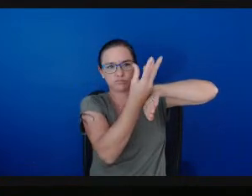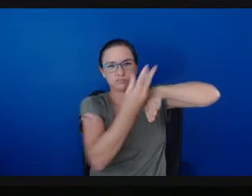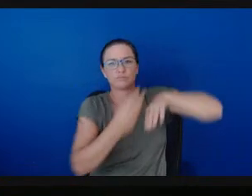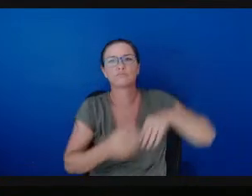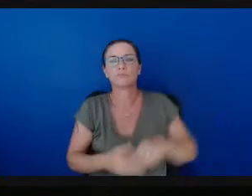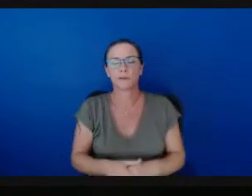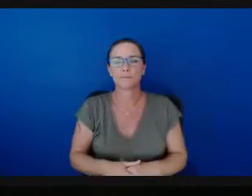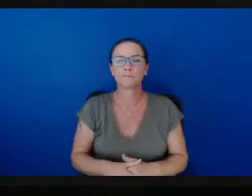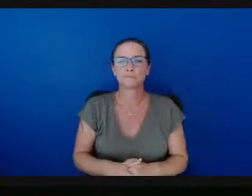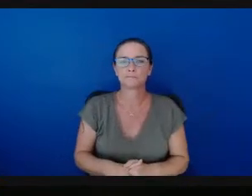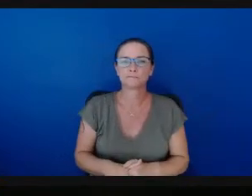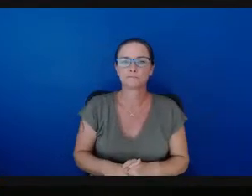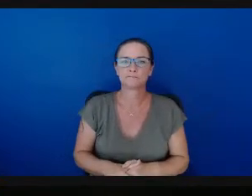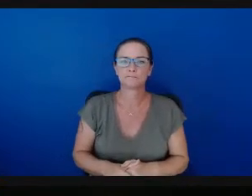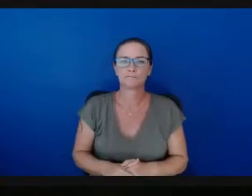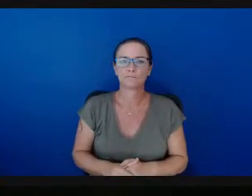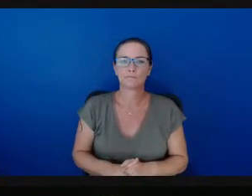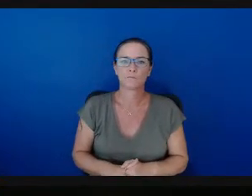video.